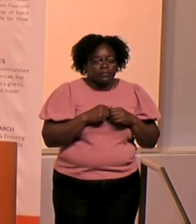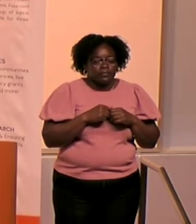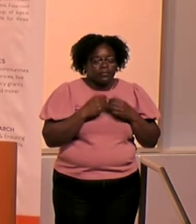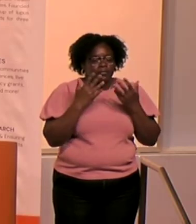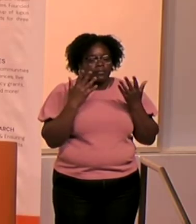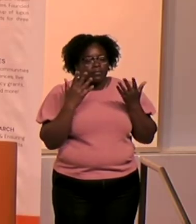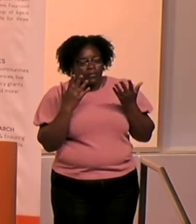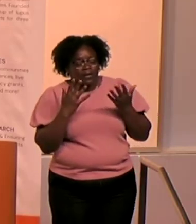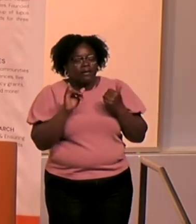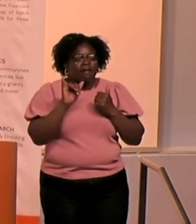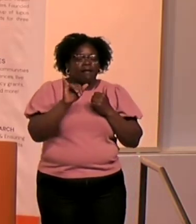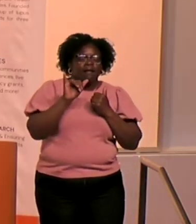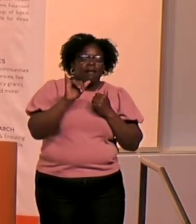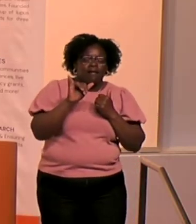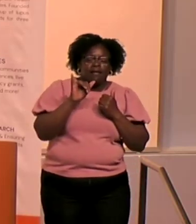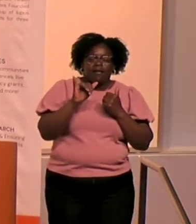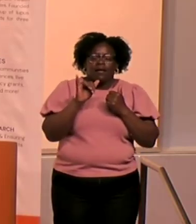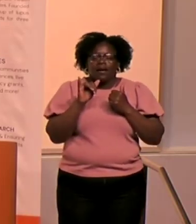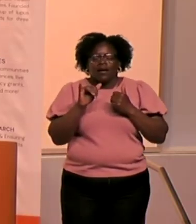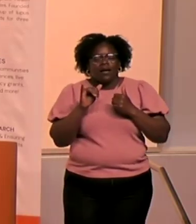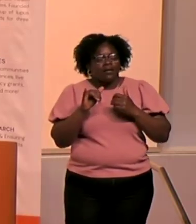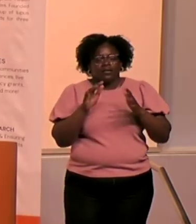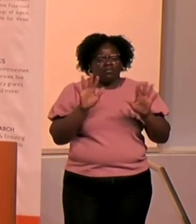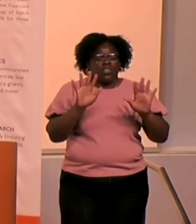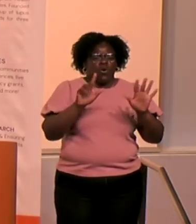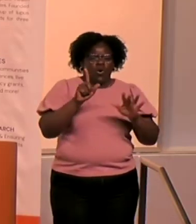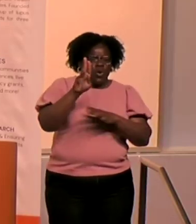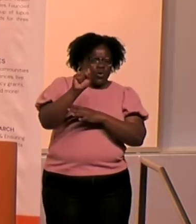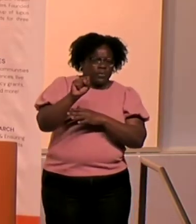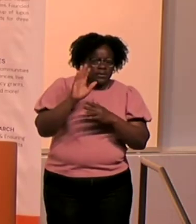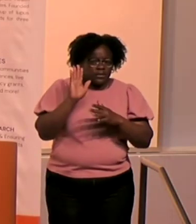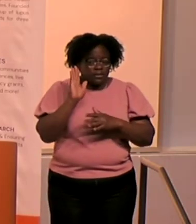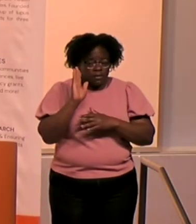keen on knowing, okay, like I will not let the lupus,